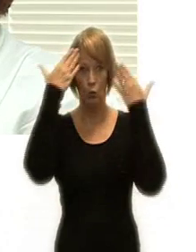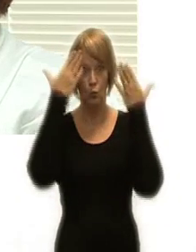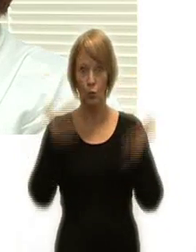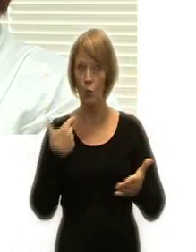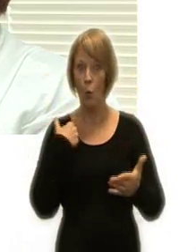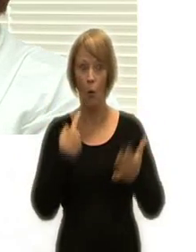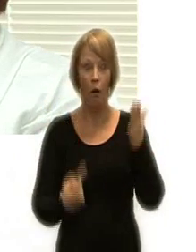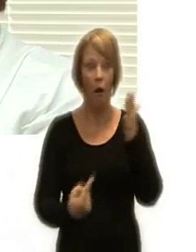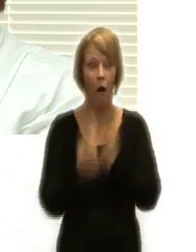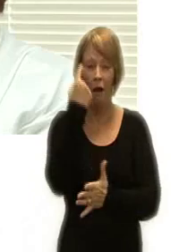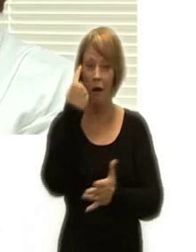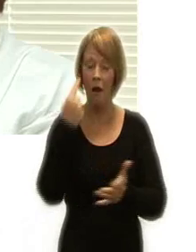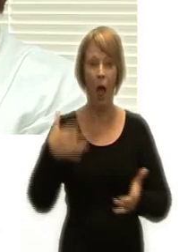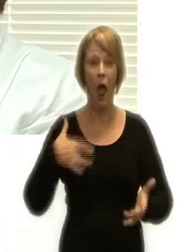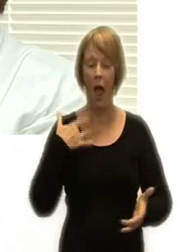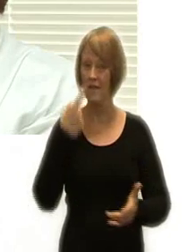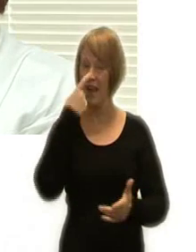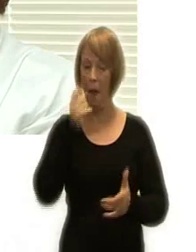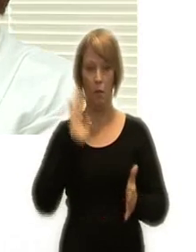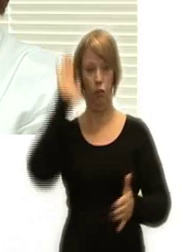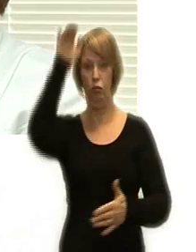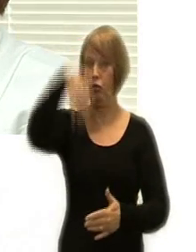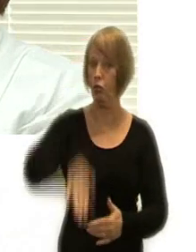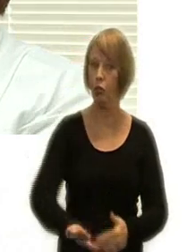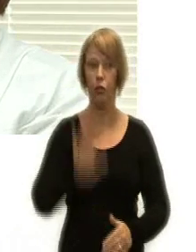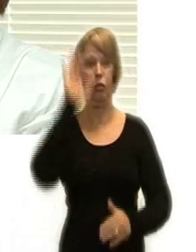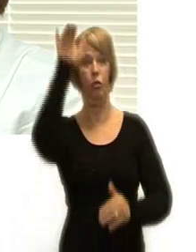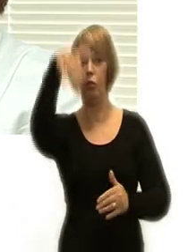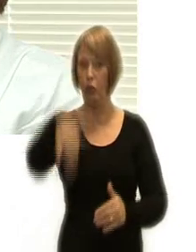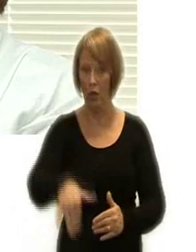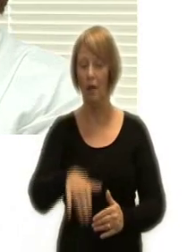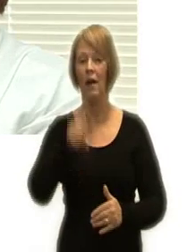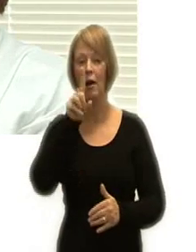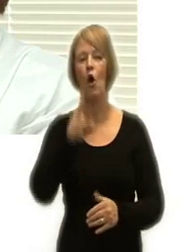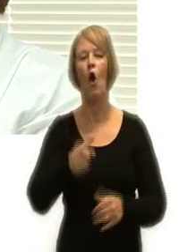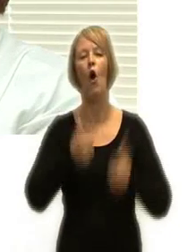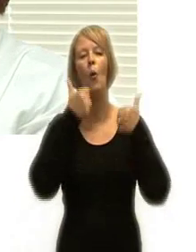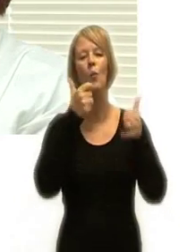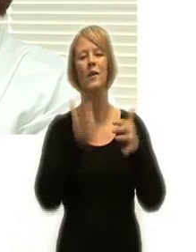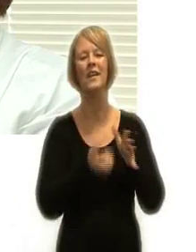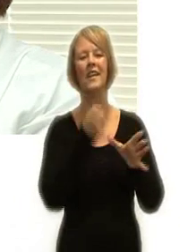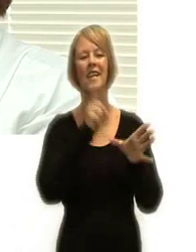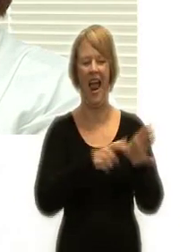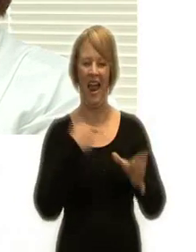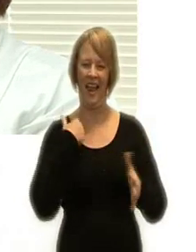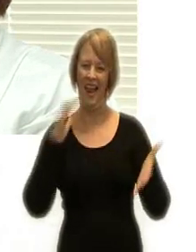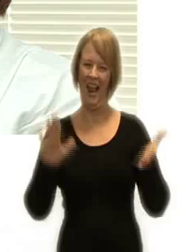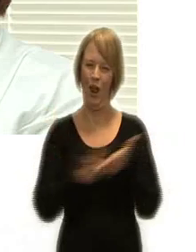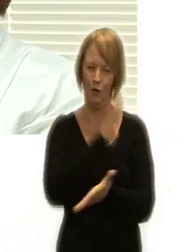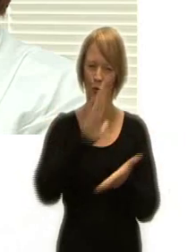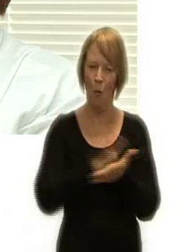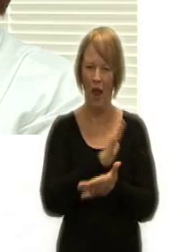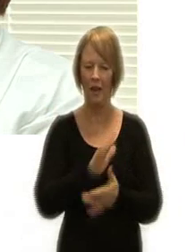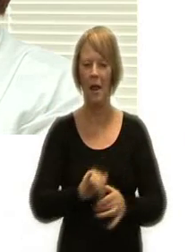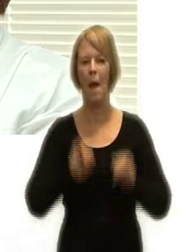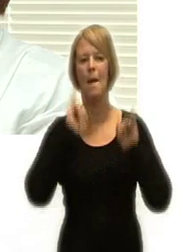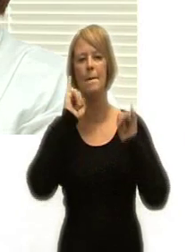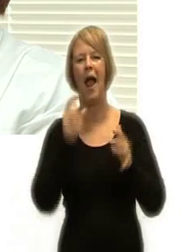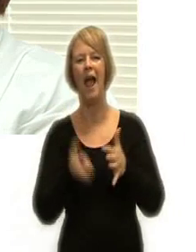day, but I don't know when they're coming or when they're going to happen. So it can